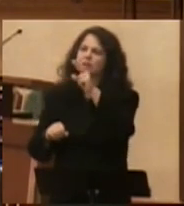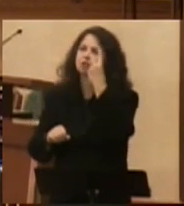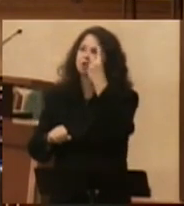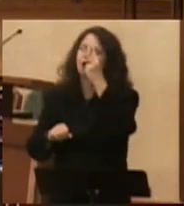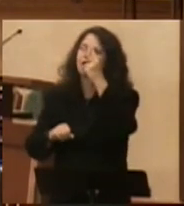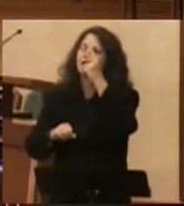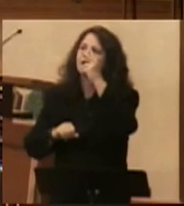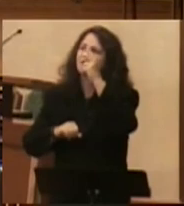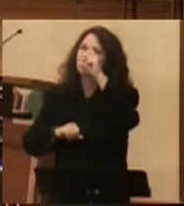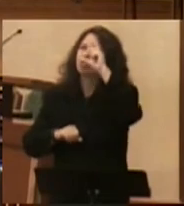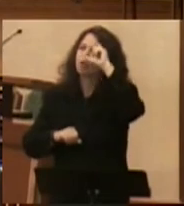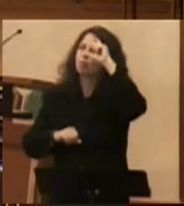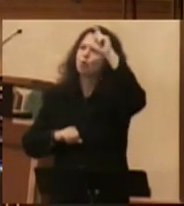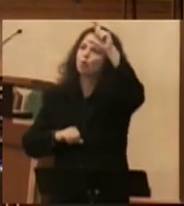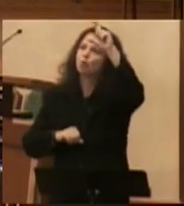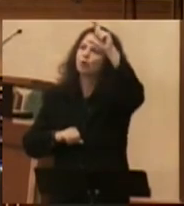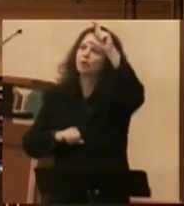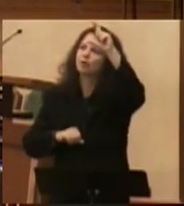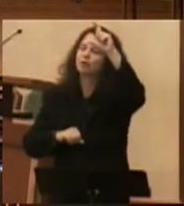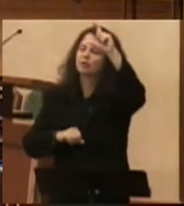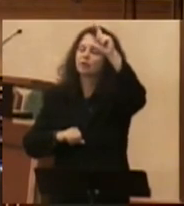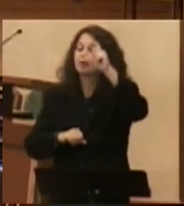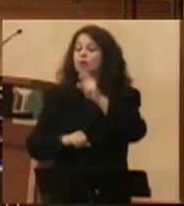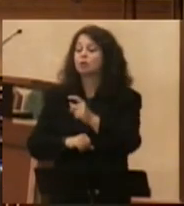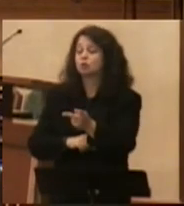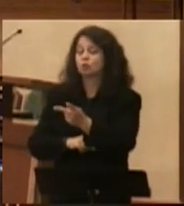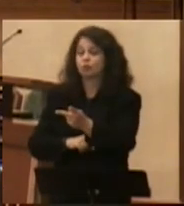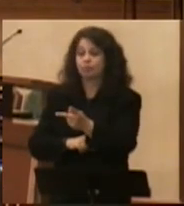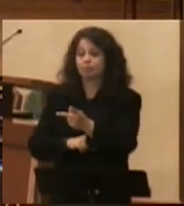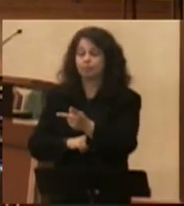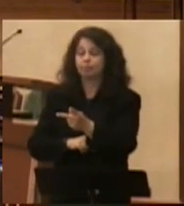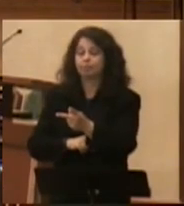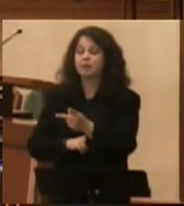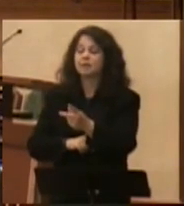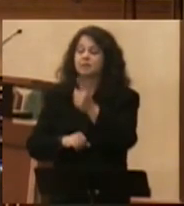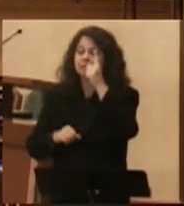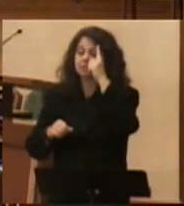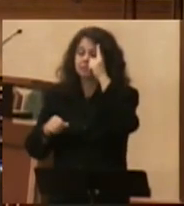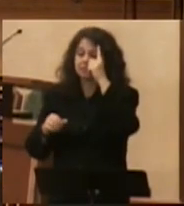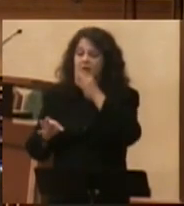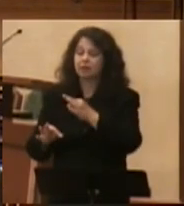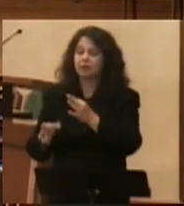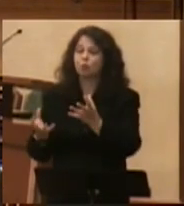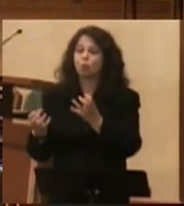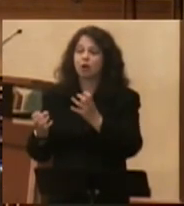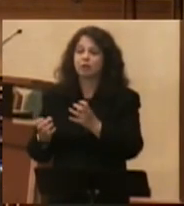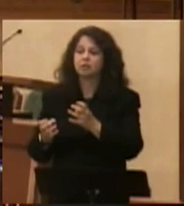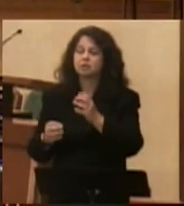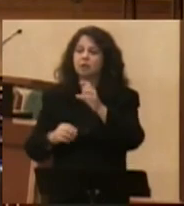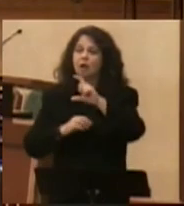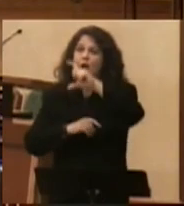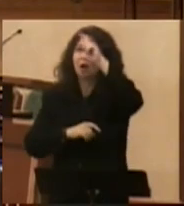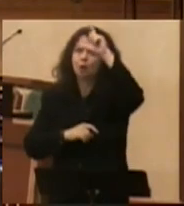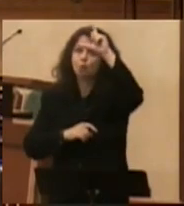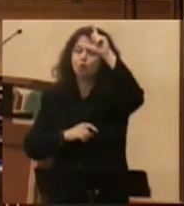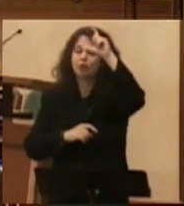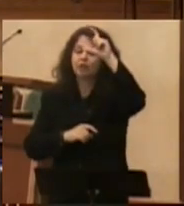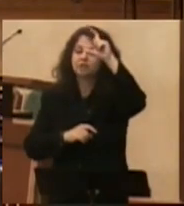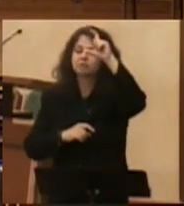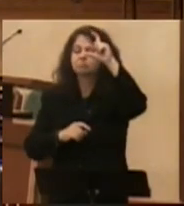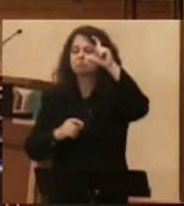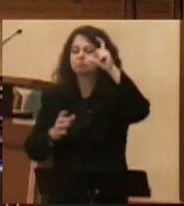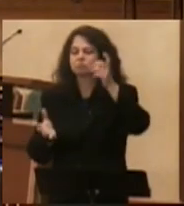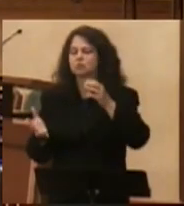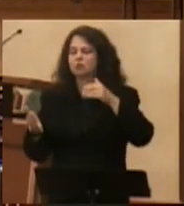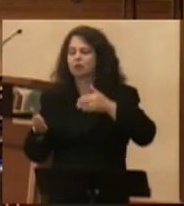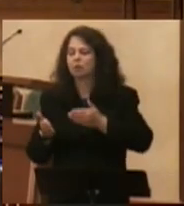it particularly romantic. So the Twains decided they would like a moonlit ride on the lake. Twain approached one